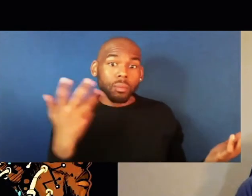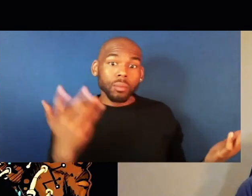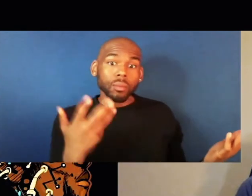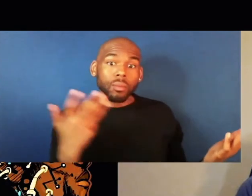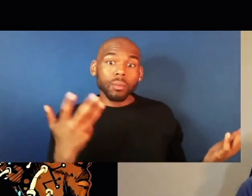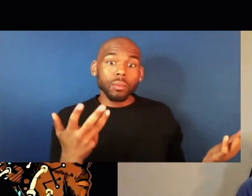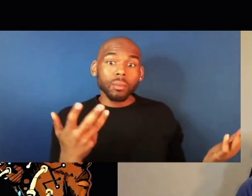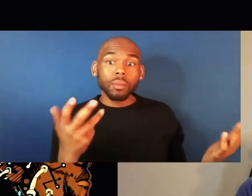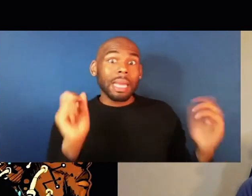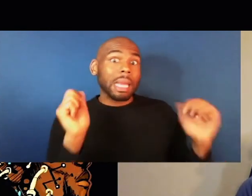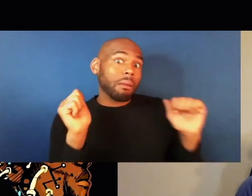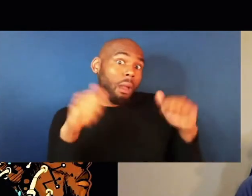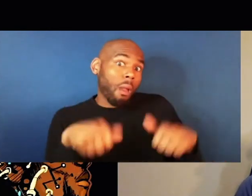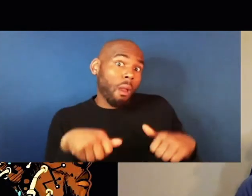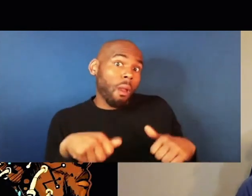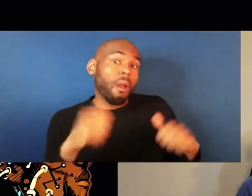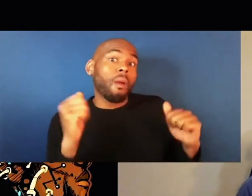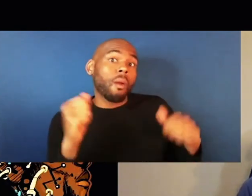It can,